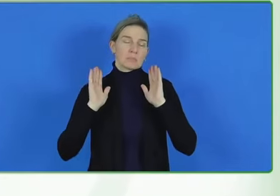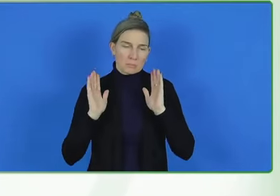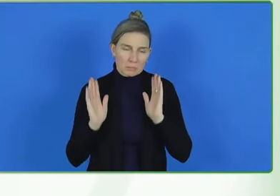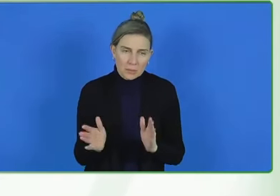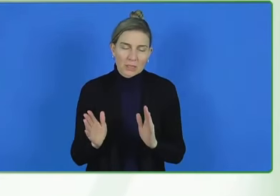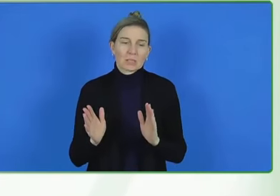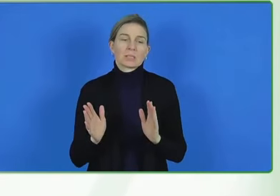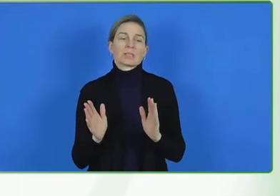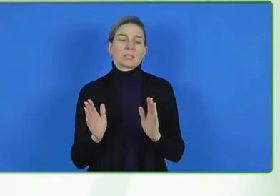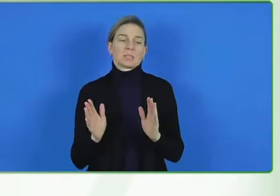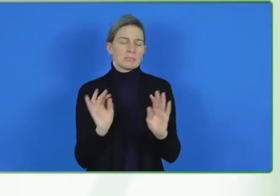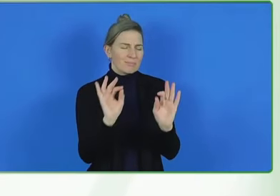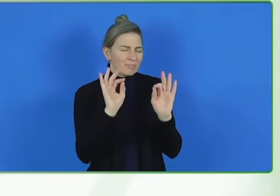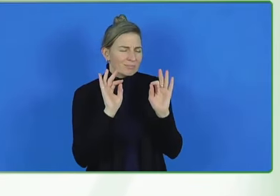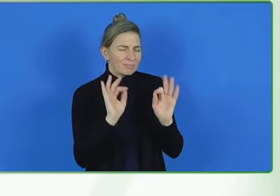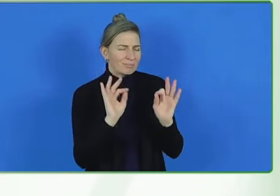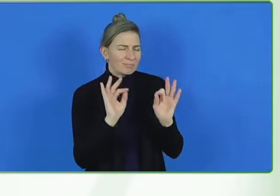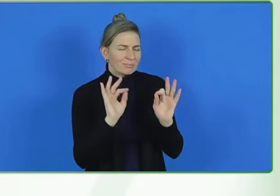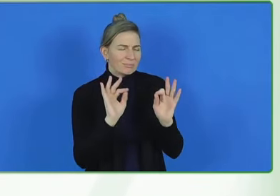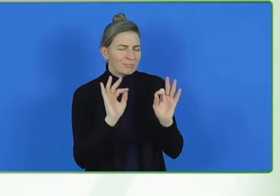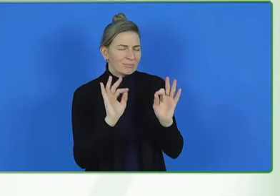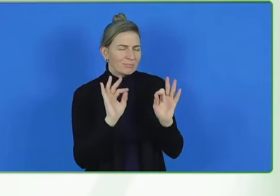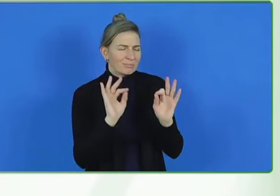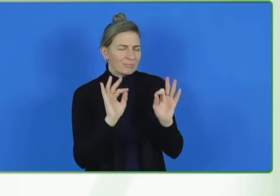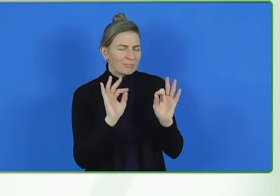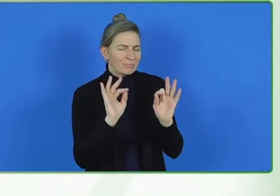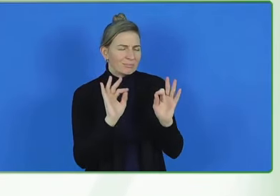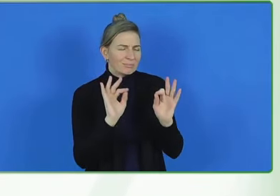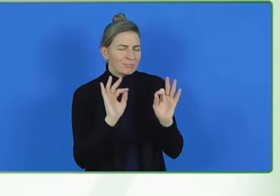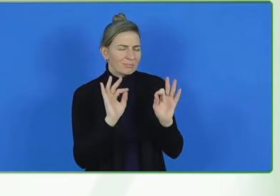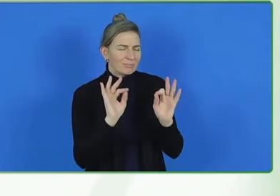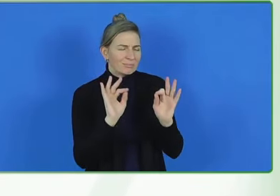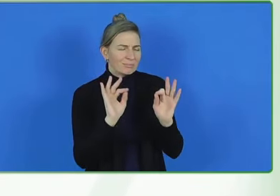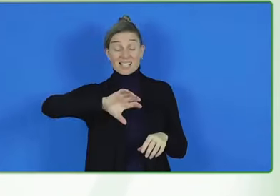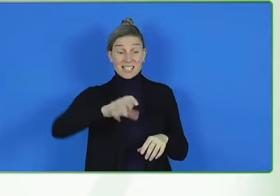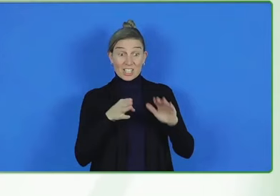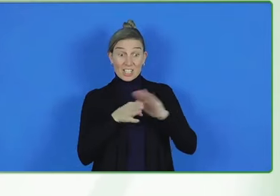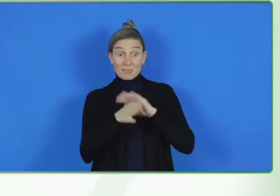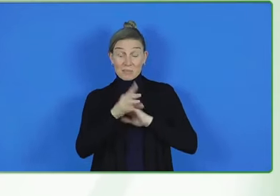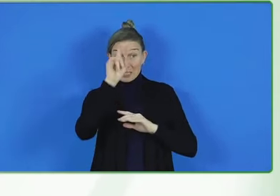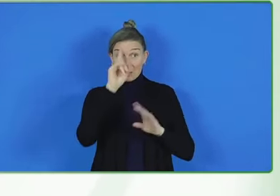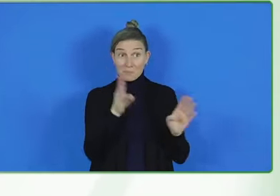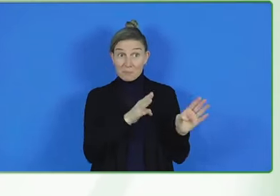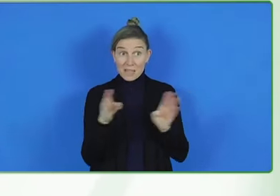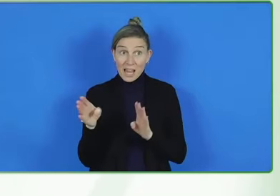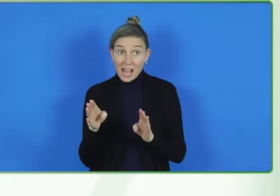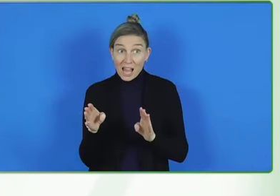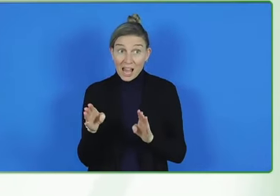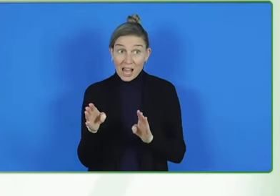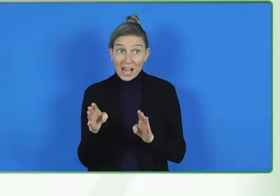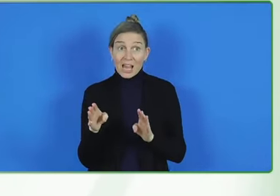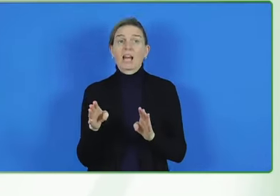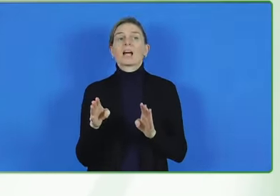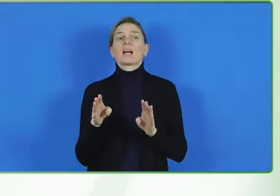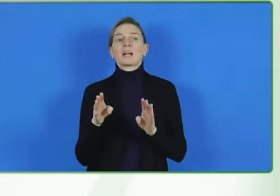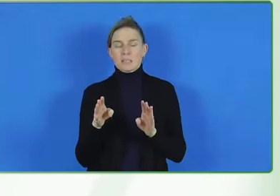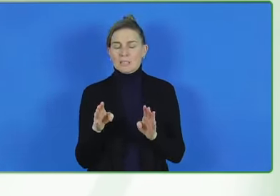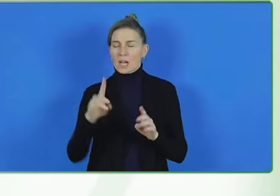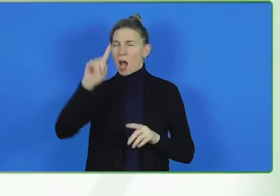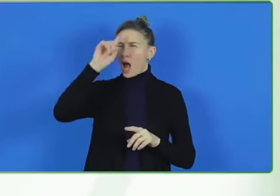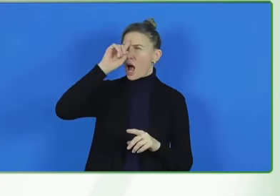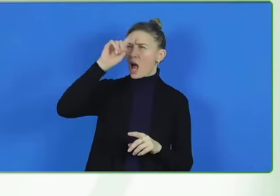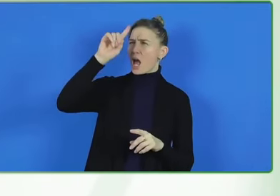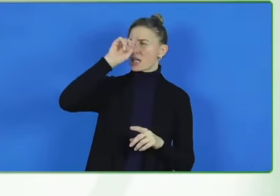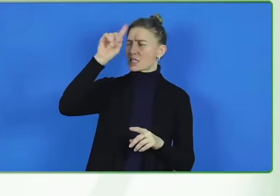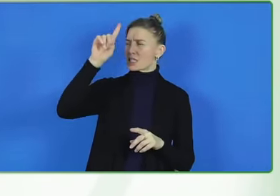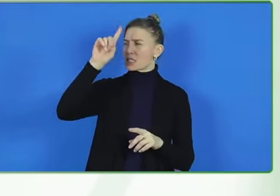idea and based on the National Accessibility Plan. Ideas are now commitments and